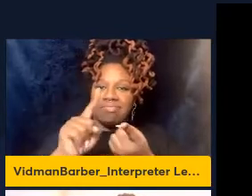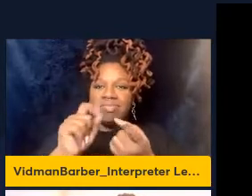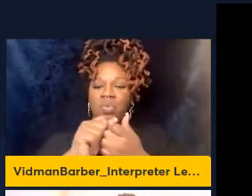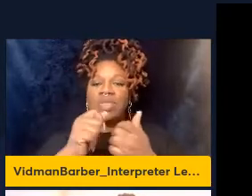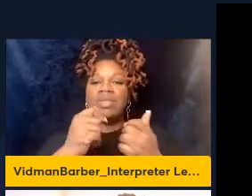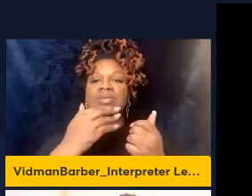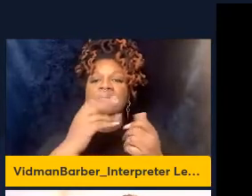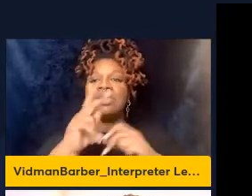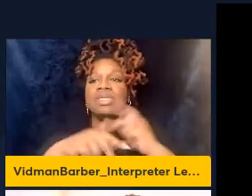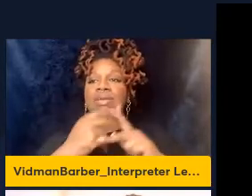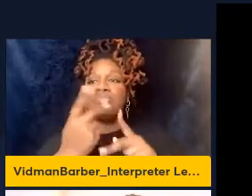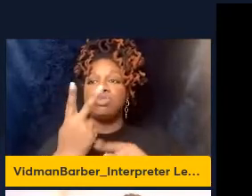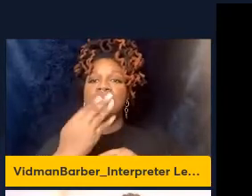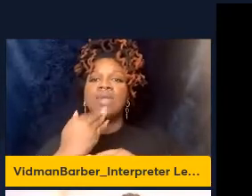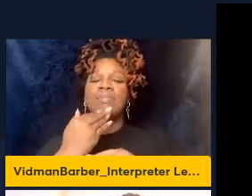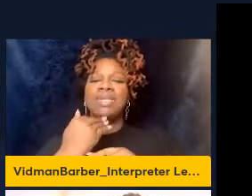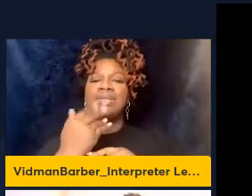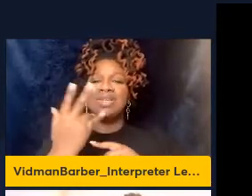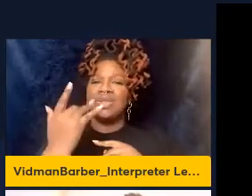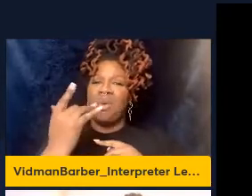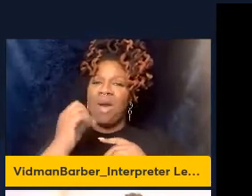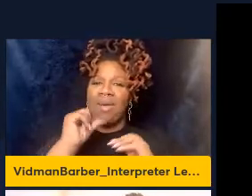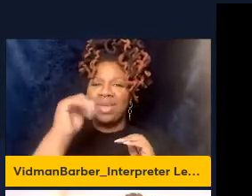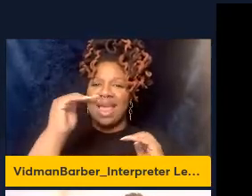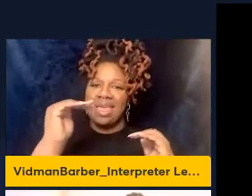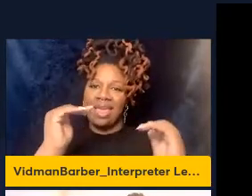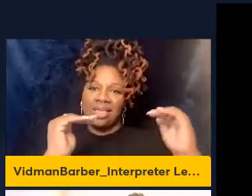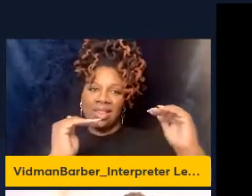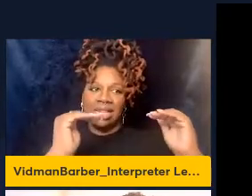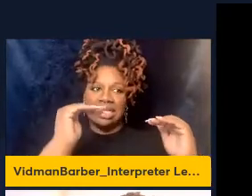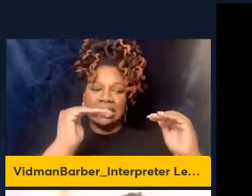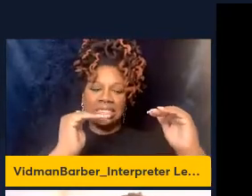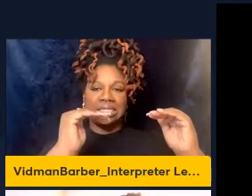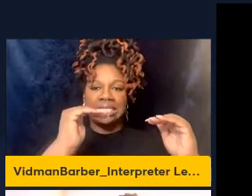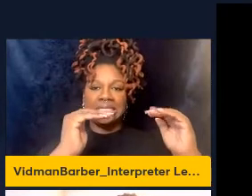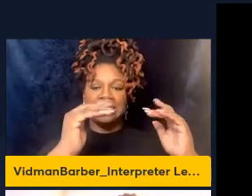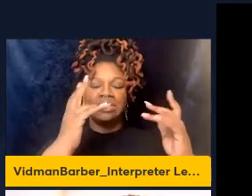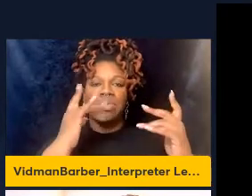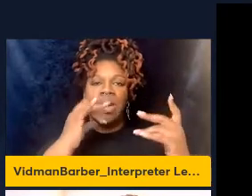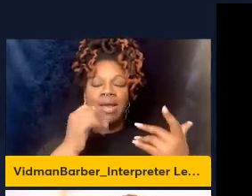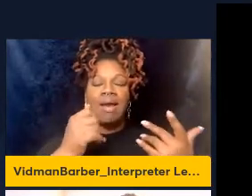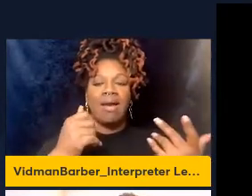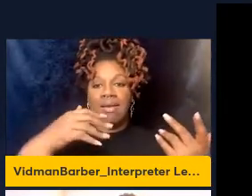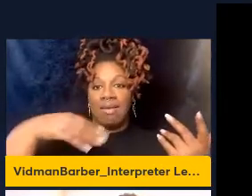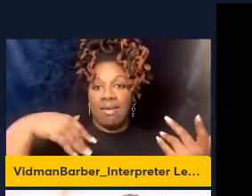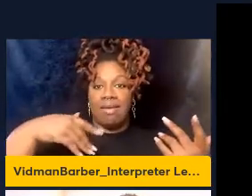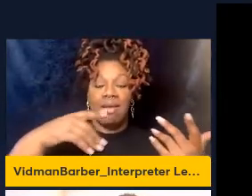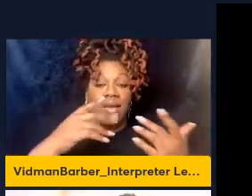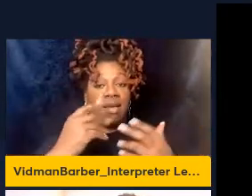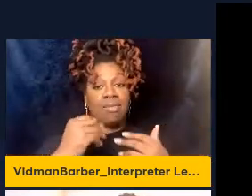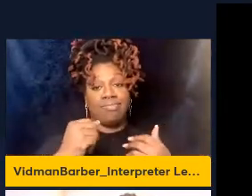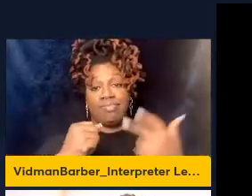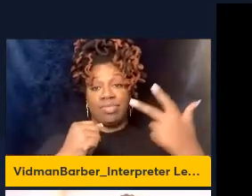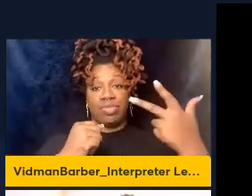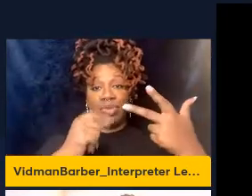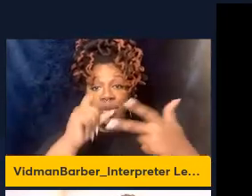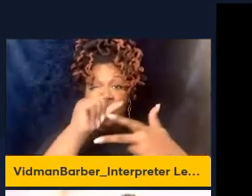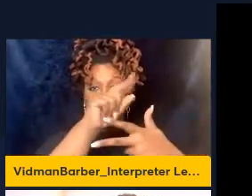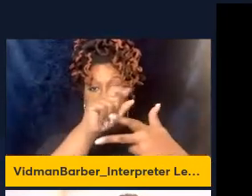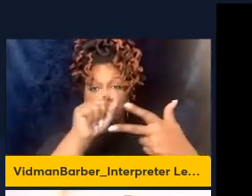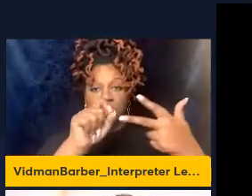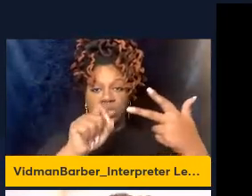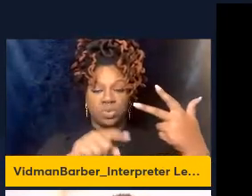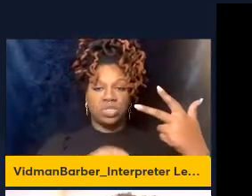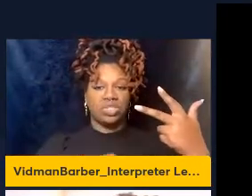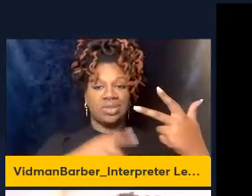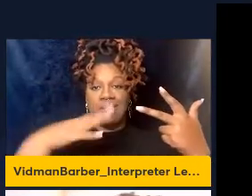able to leverage the chronic inflammation that we know or the problems that we know? Part of the reason is that there's 3 outstanding questions that just